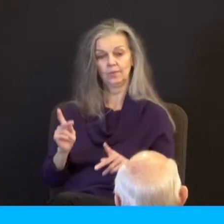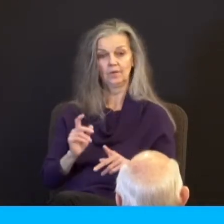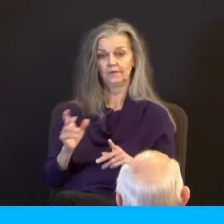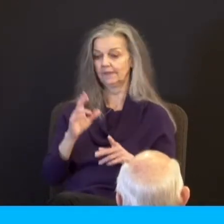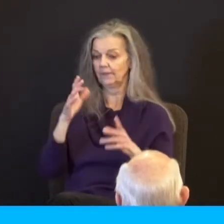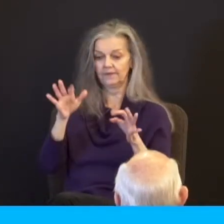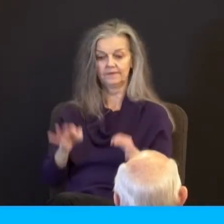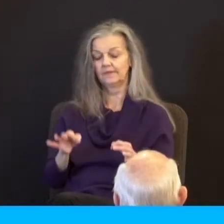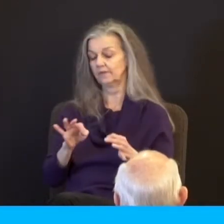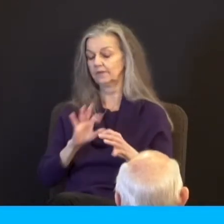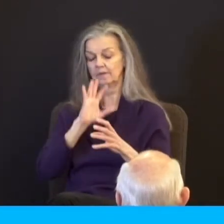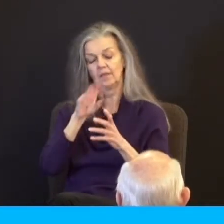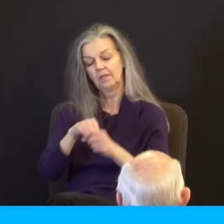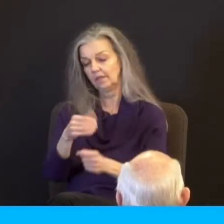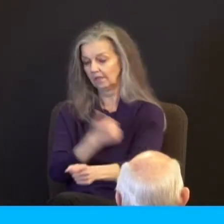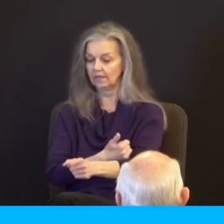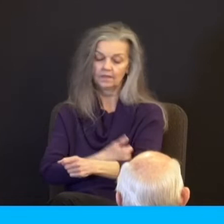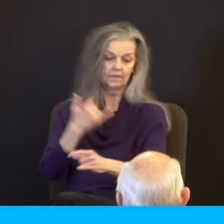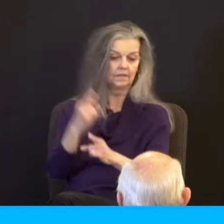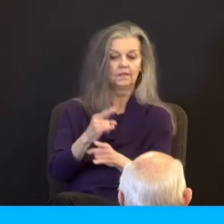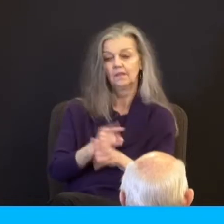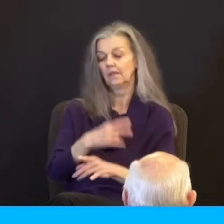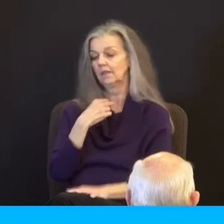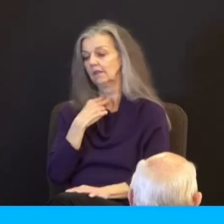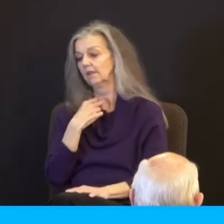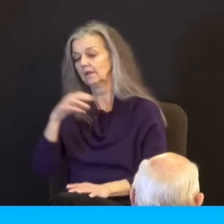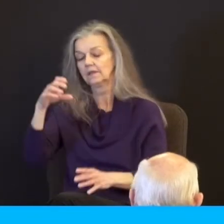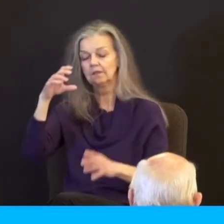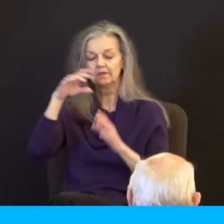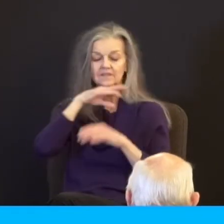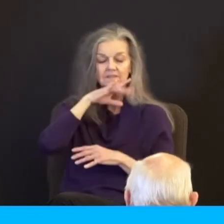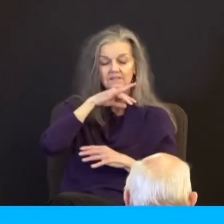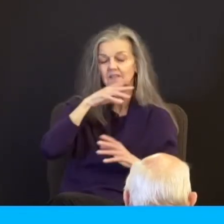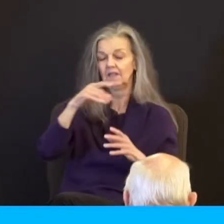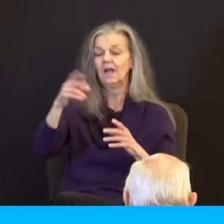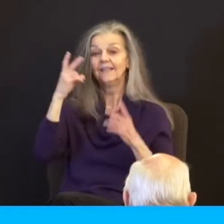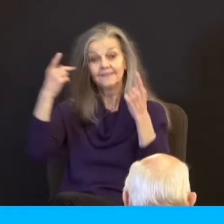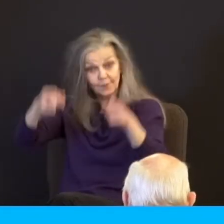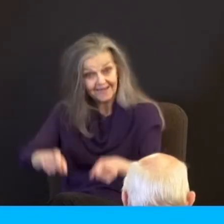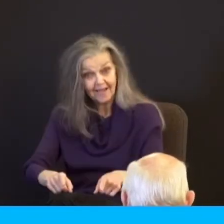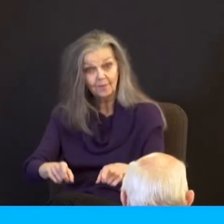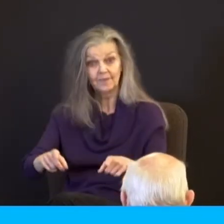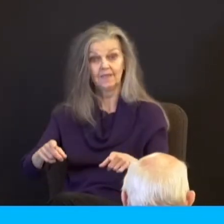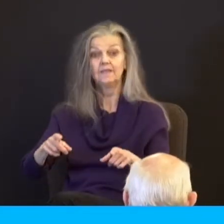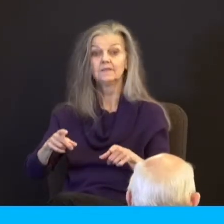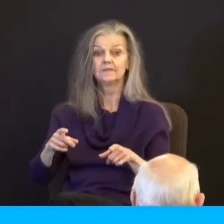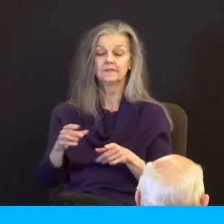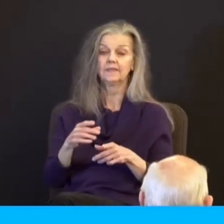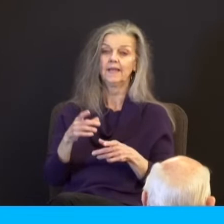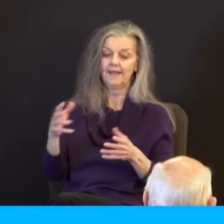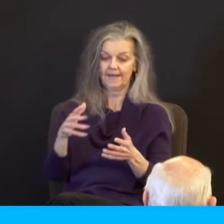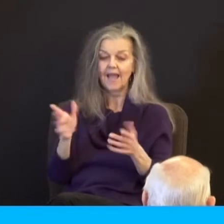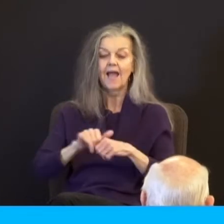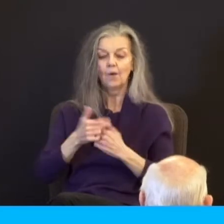up in drugs, kids who get wrapped up in alcohol, kids who get stuck in pornography. I see what happens to them, where it takes them, and the damage that's done to